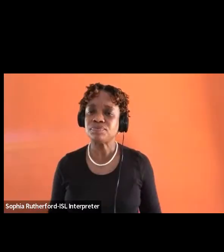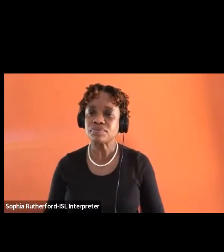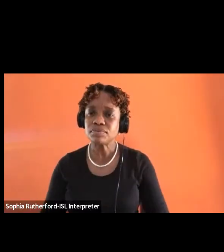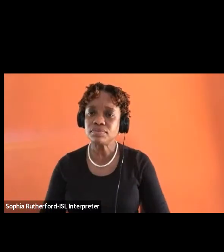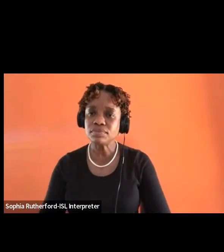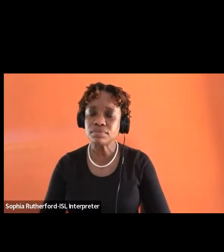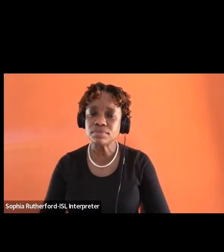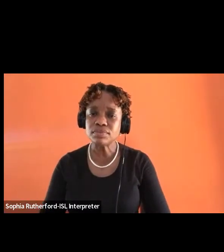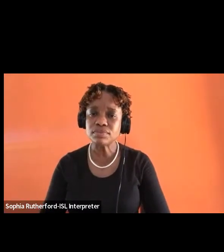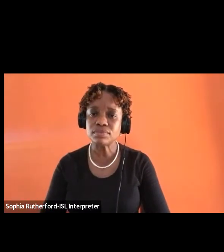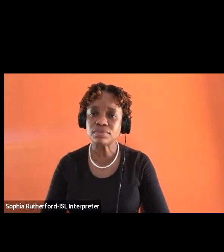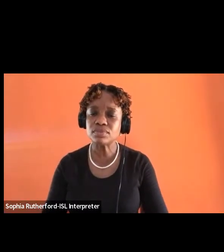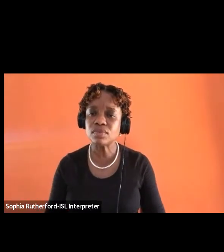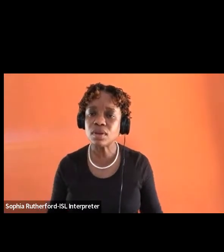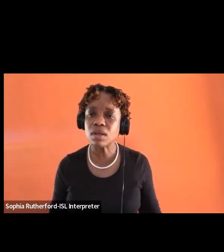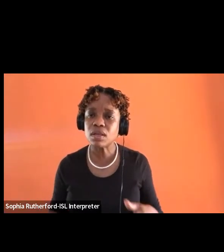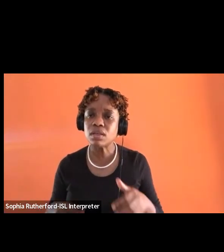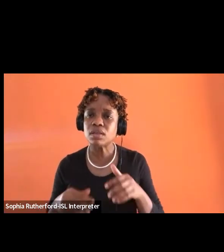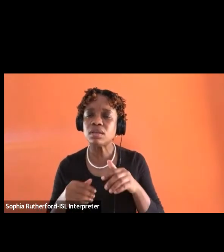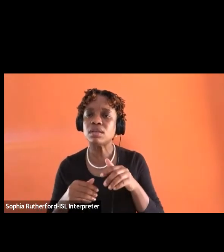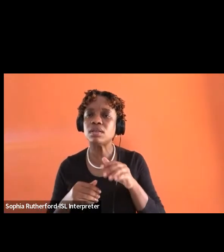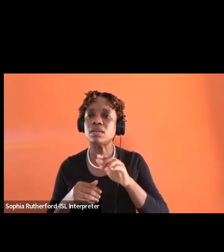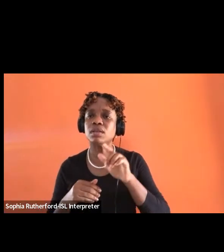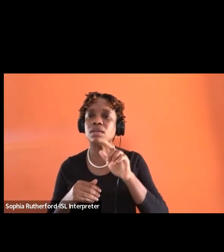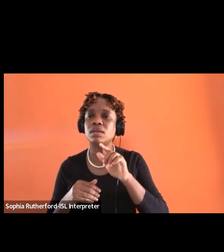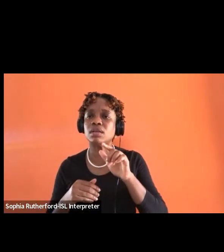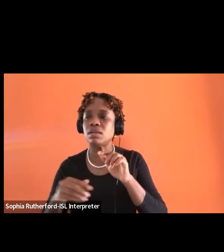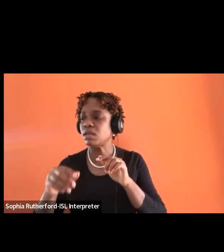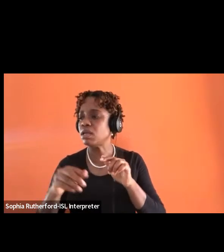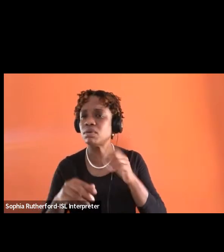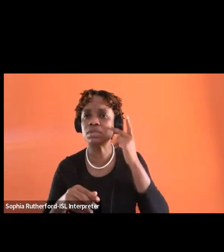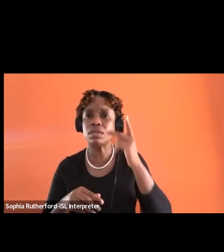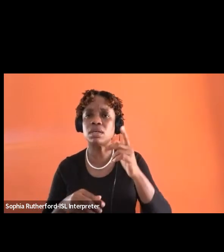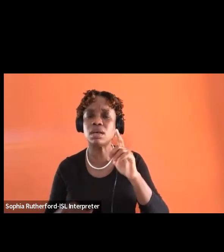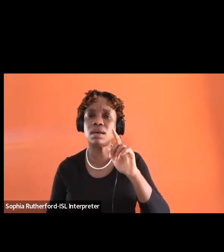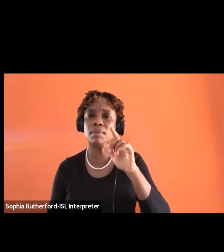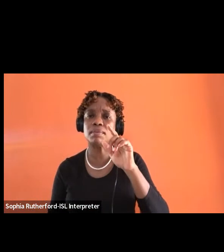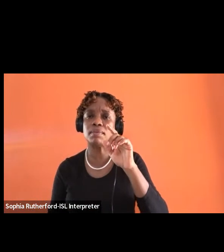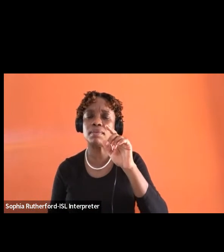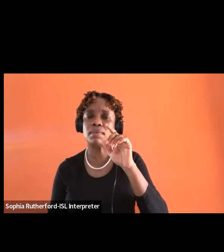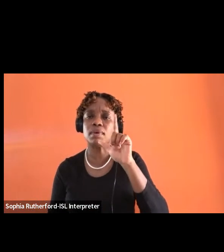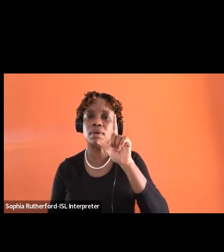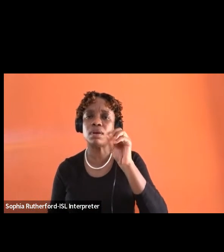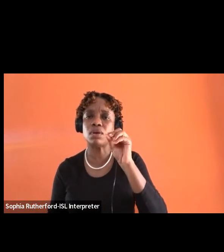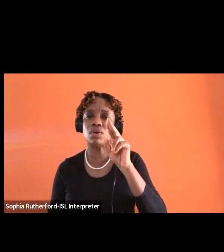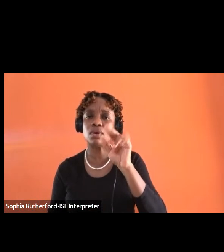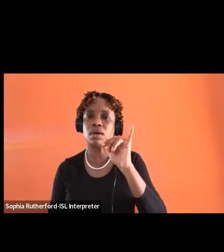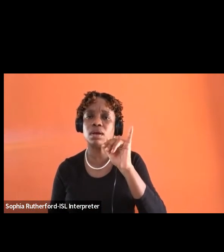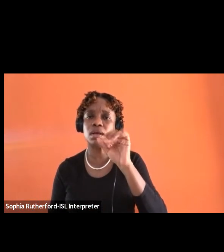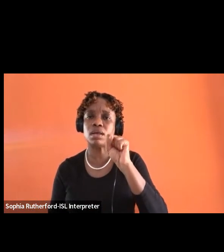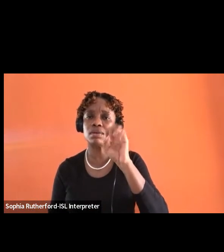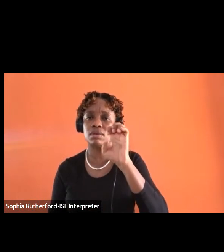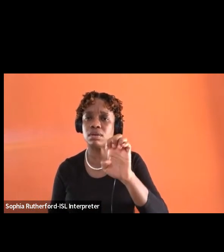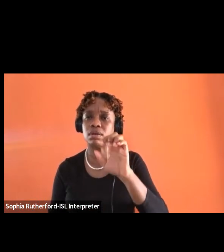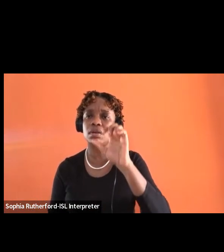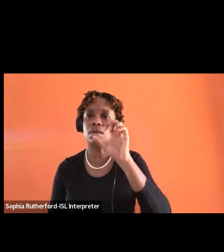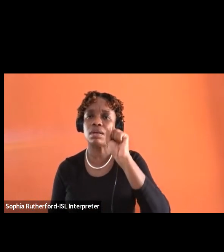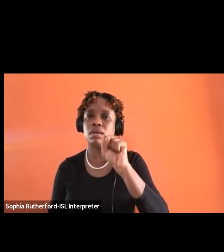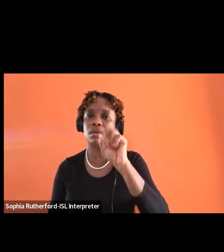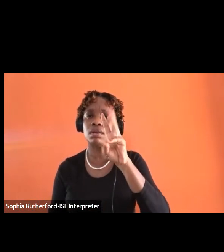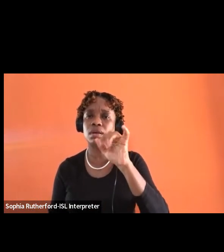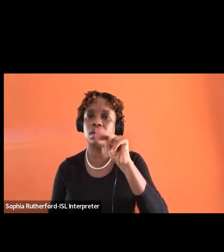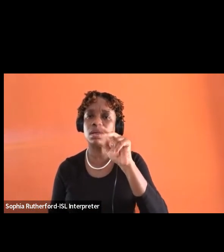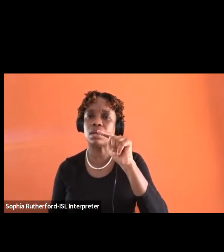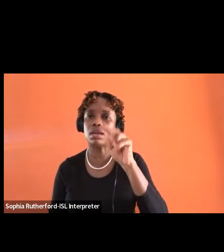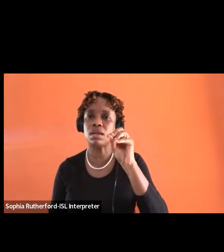Chair, I'd just like to point out, Louise Swinton had raised her hand, and I wanted to address something that she had asked earlier this